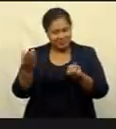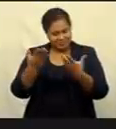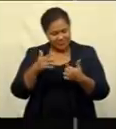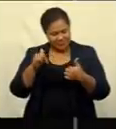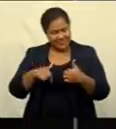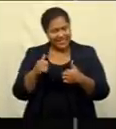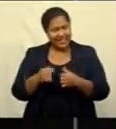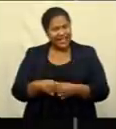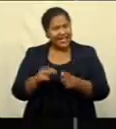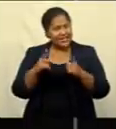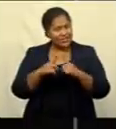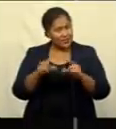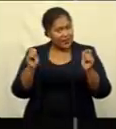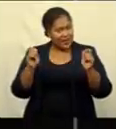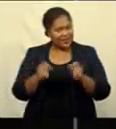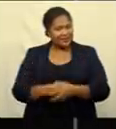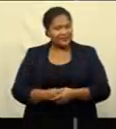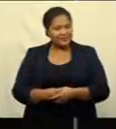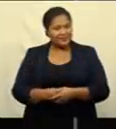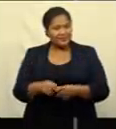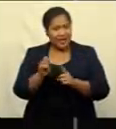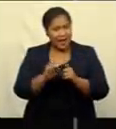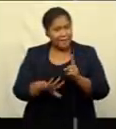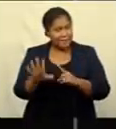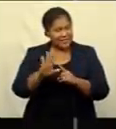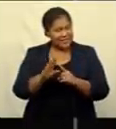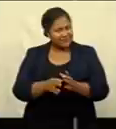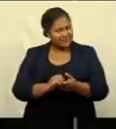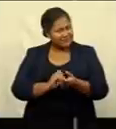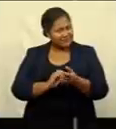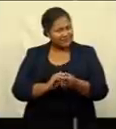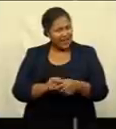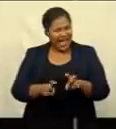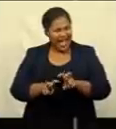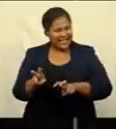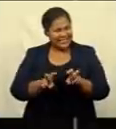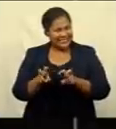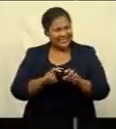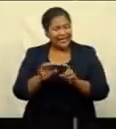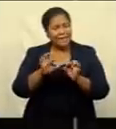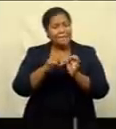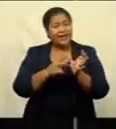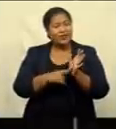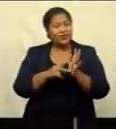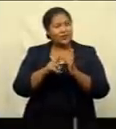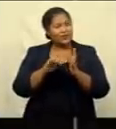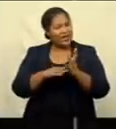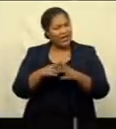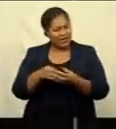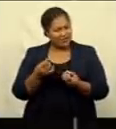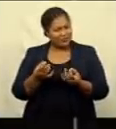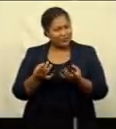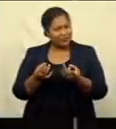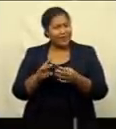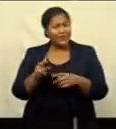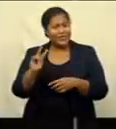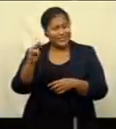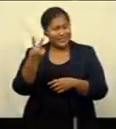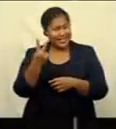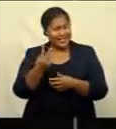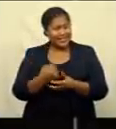Japan. Pacific Sprint King Manuve Tambakaudoro has stepped up his preparations for his second